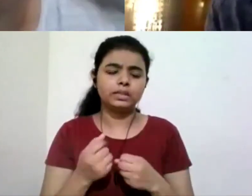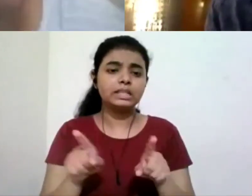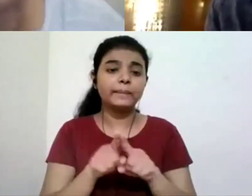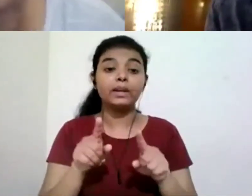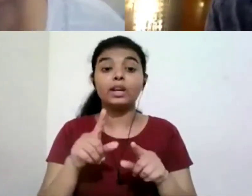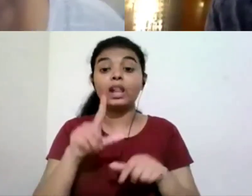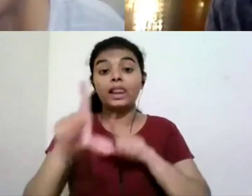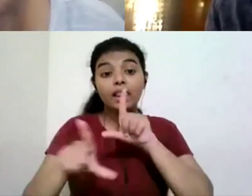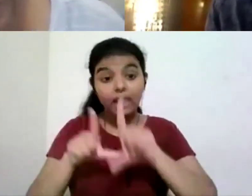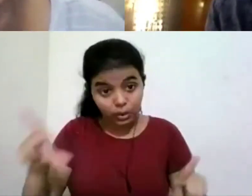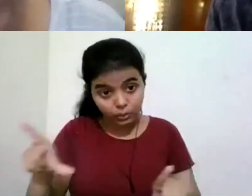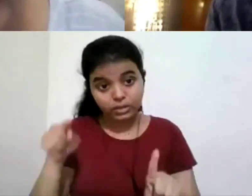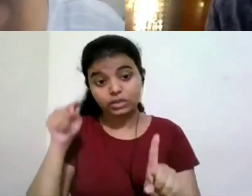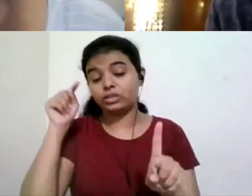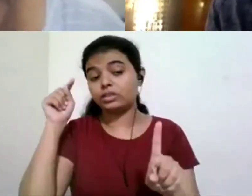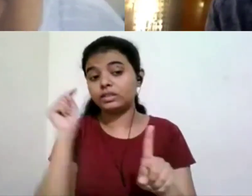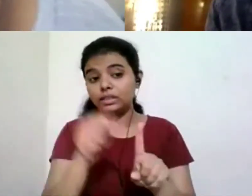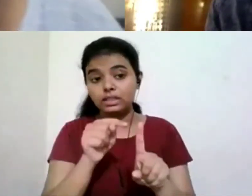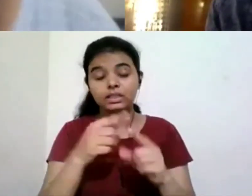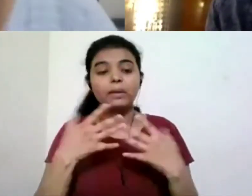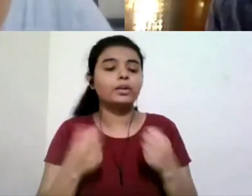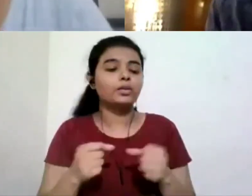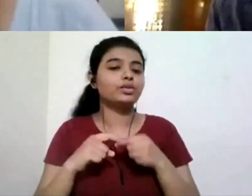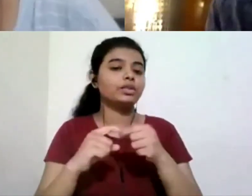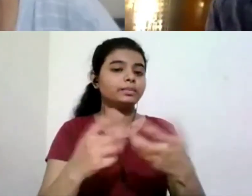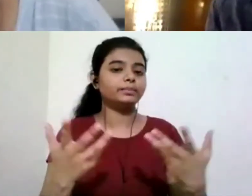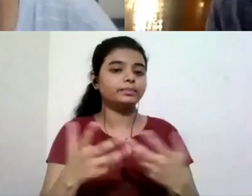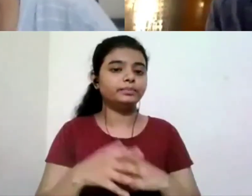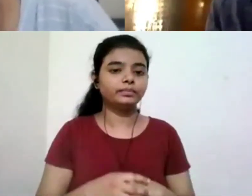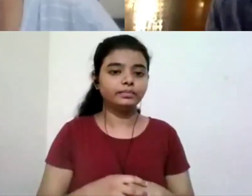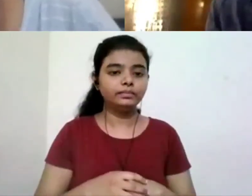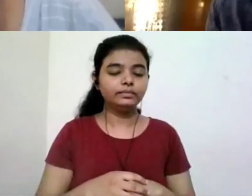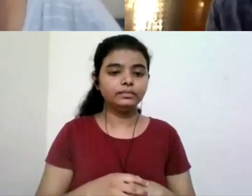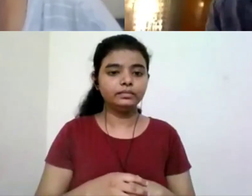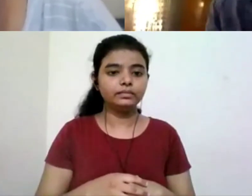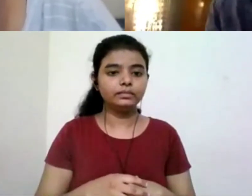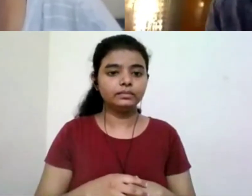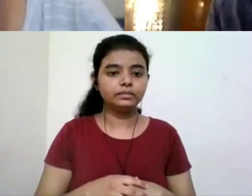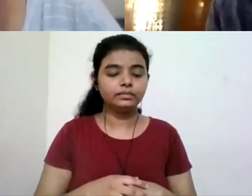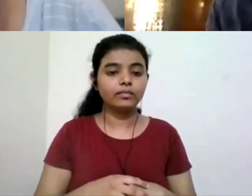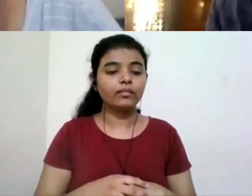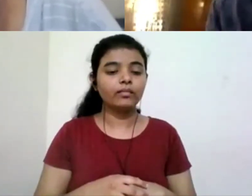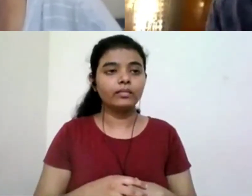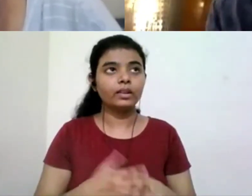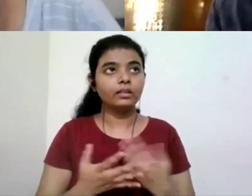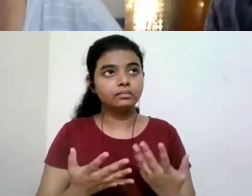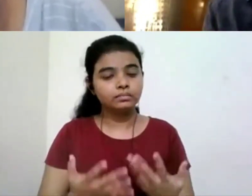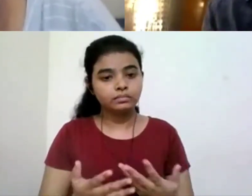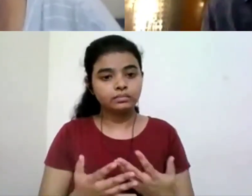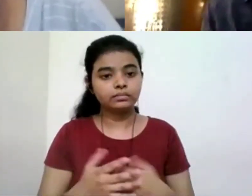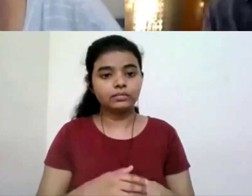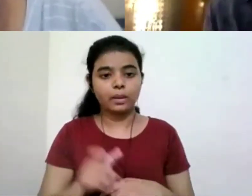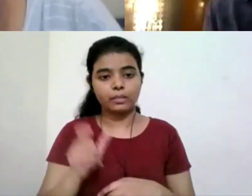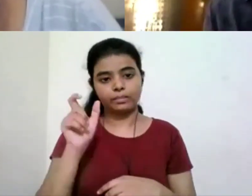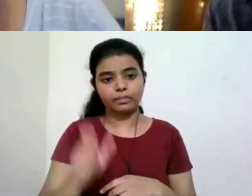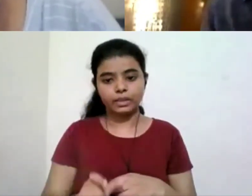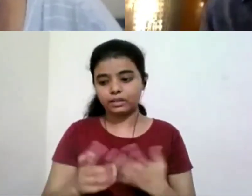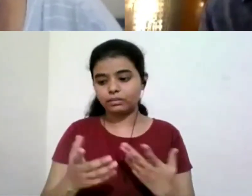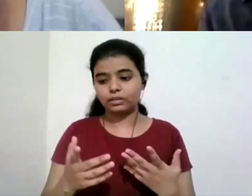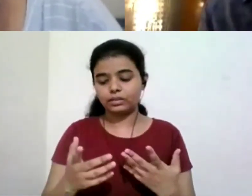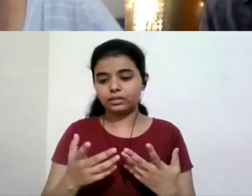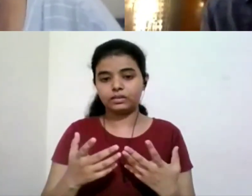language. My question is to how far we can go to use